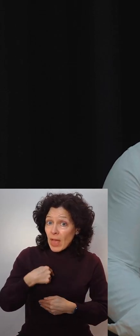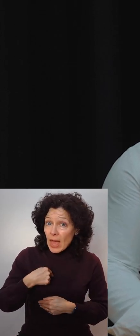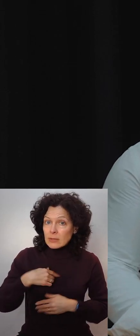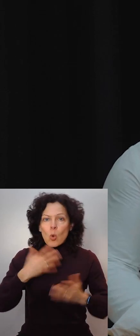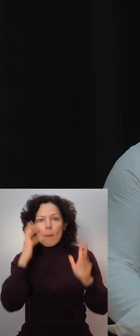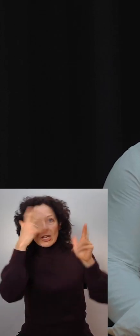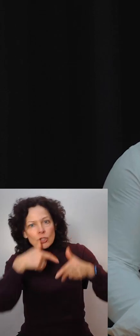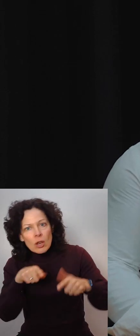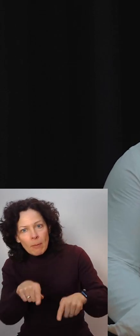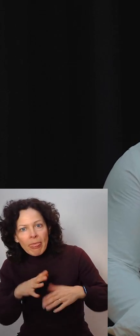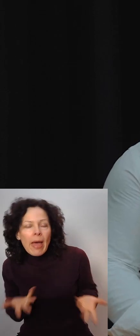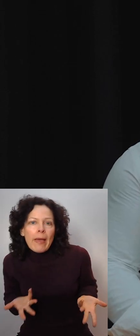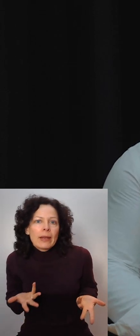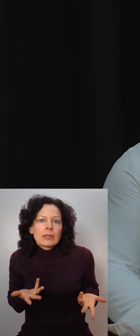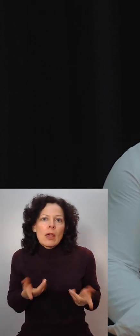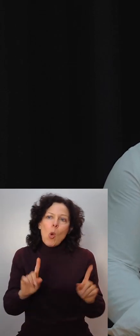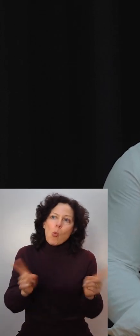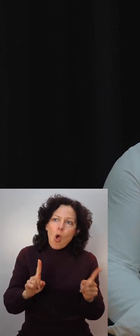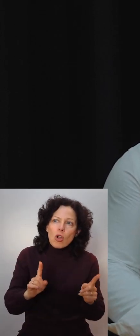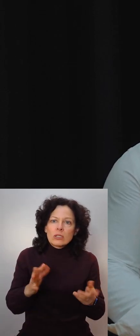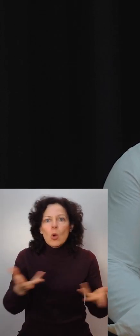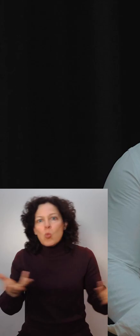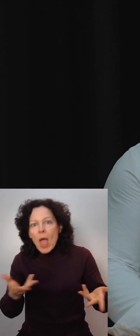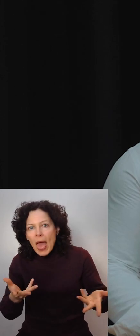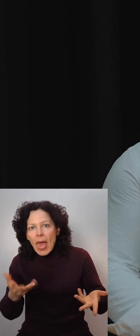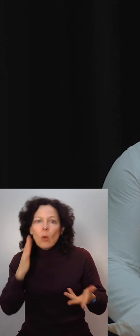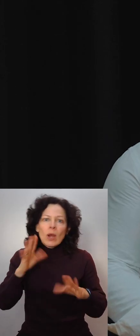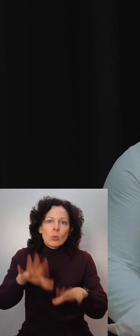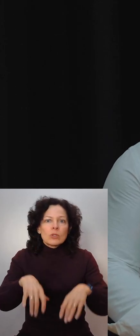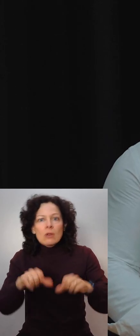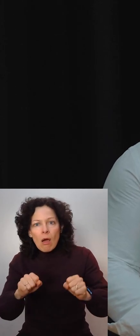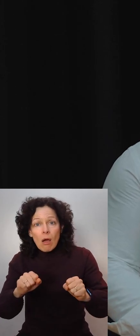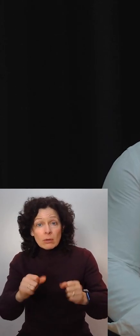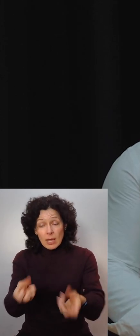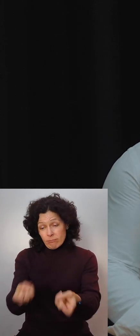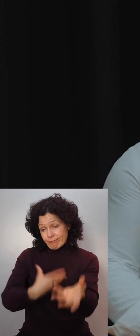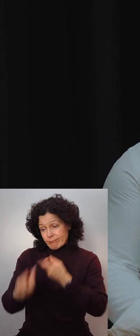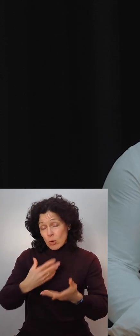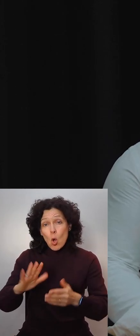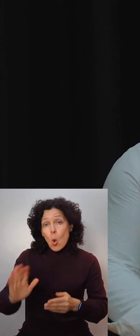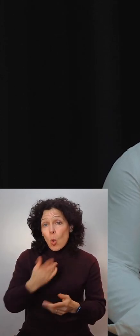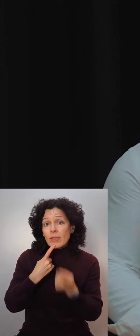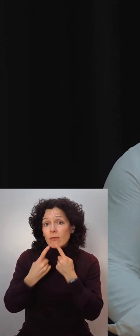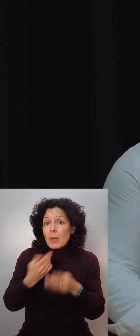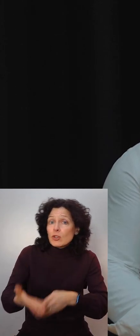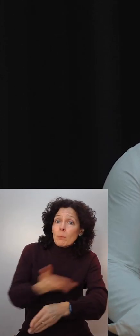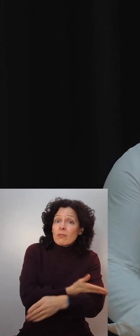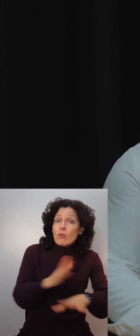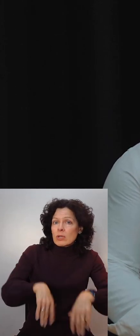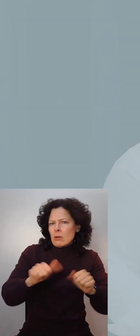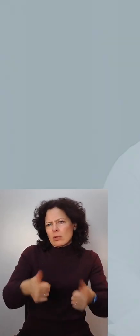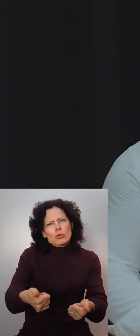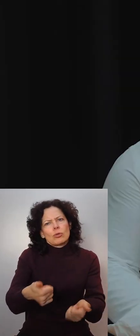about that, like what and where, when they're gonna start. So all the information is available before that starts. So that's good, that's